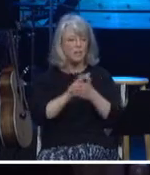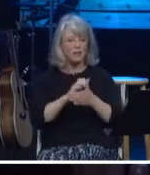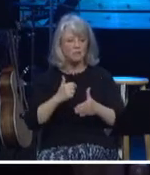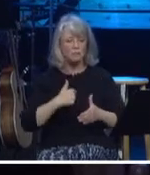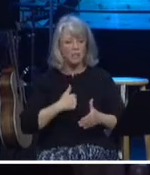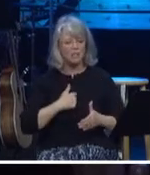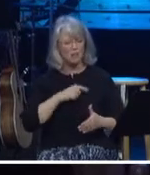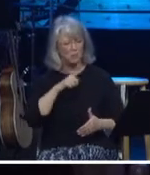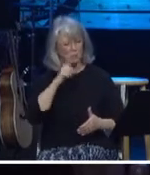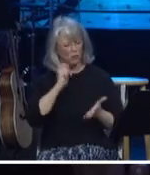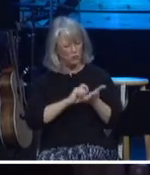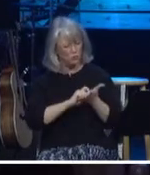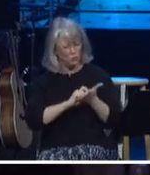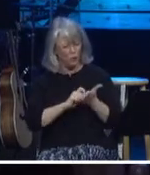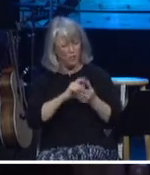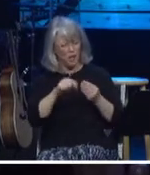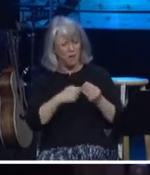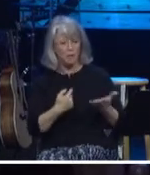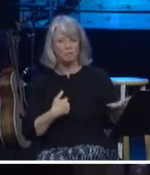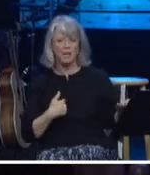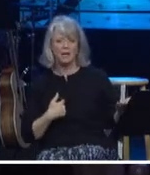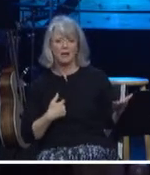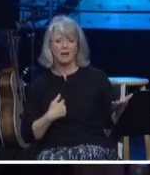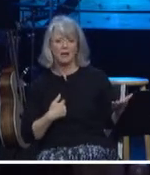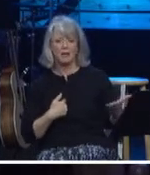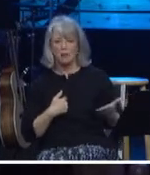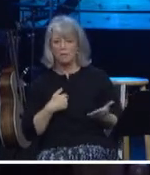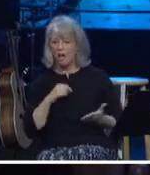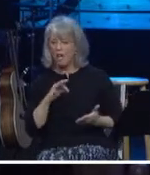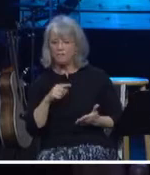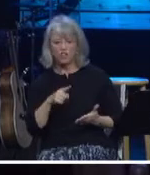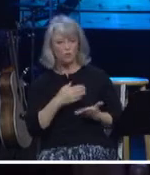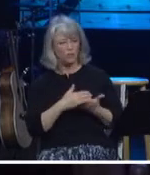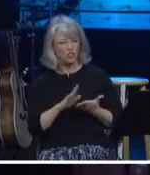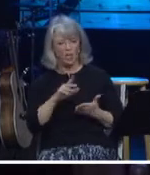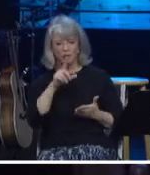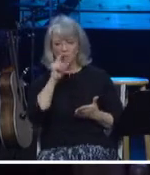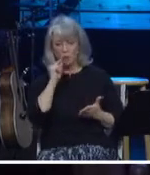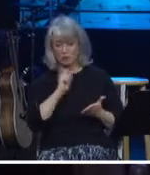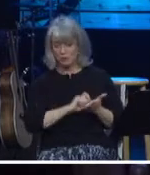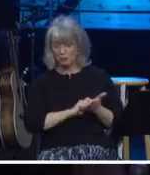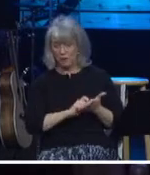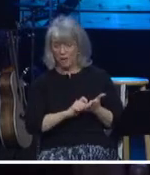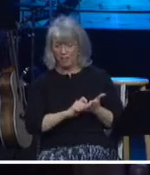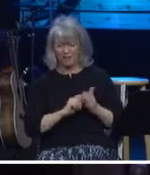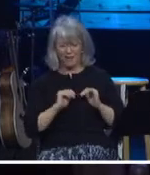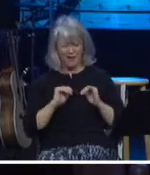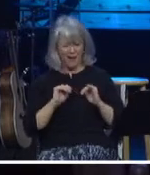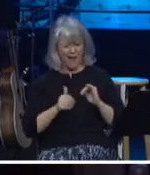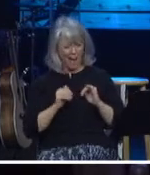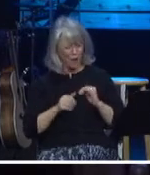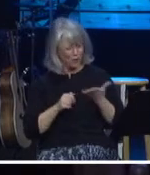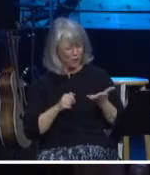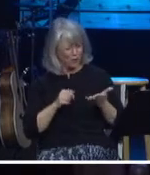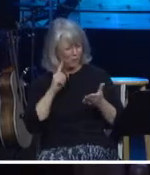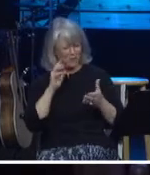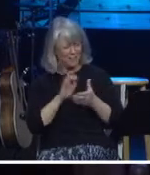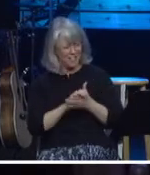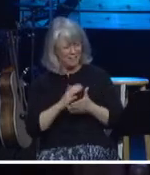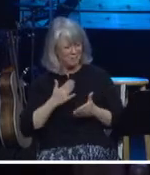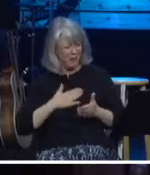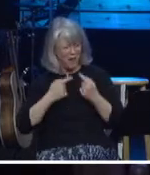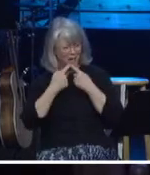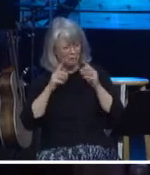me. But if you do not believe his writings, how will you believe my